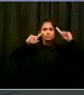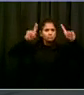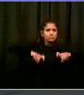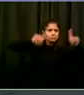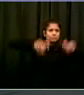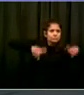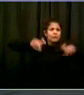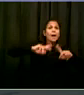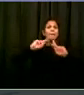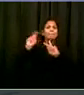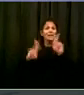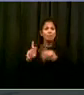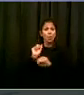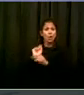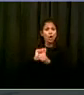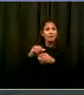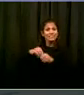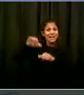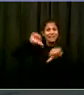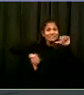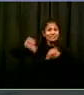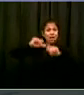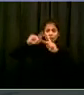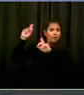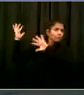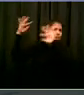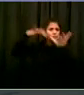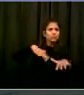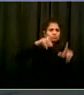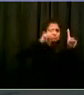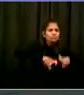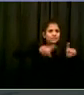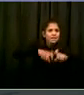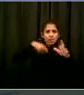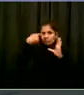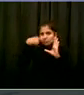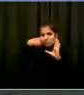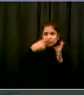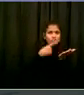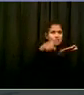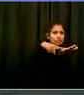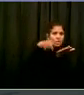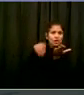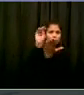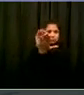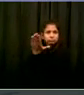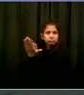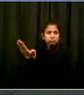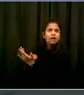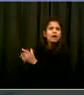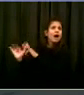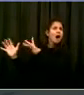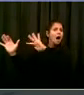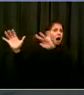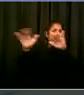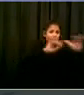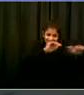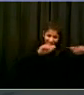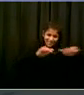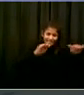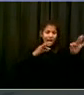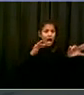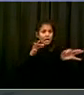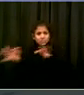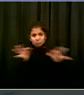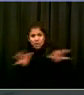provide information to communities and focus on business corridors. Department of Transportation is reaching out to all the participants in open